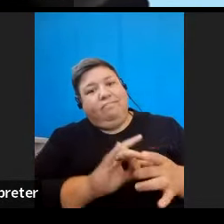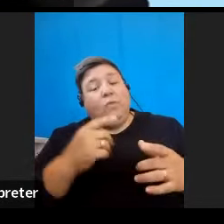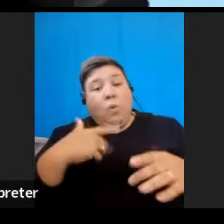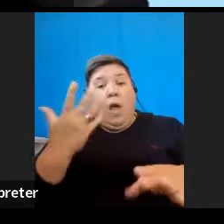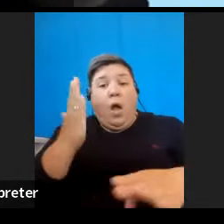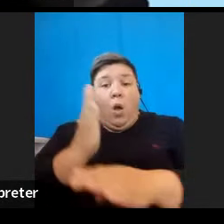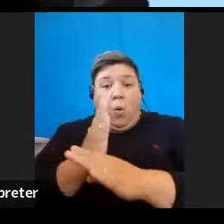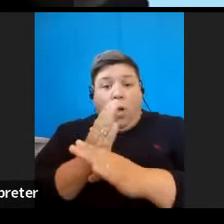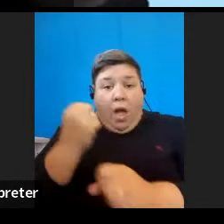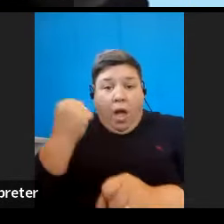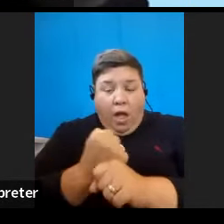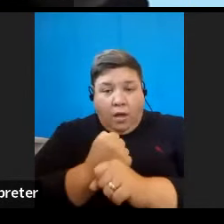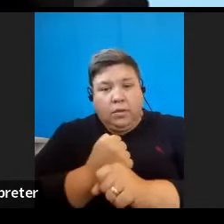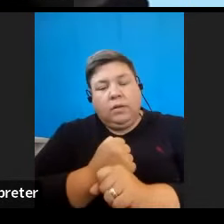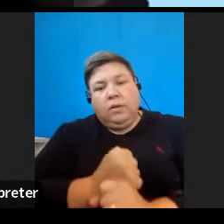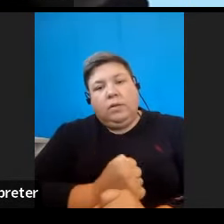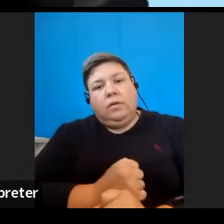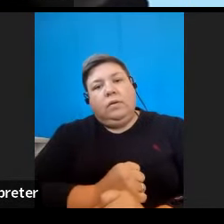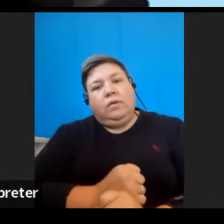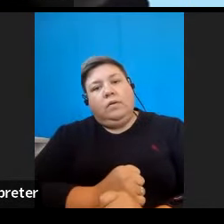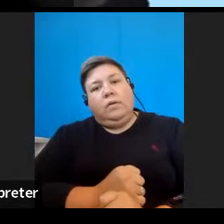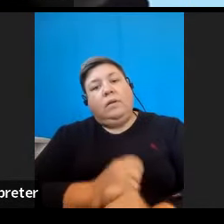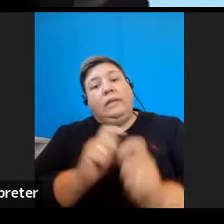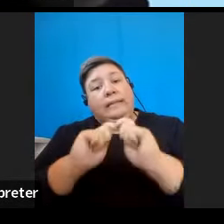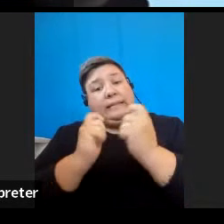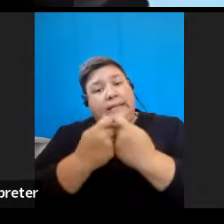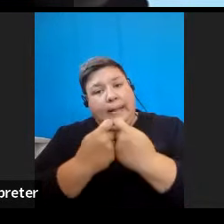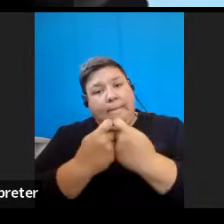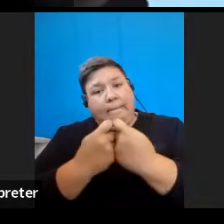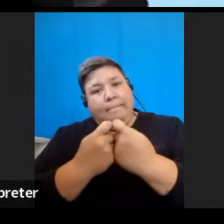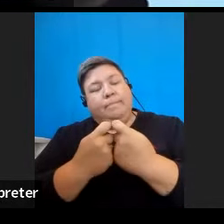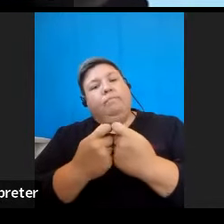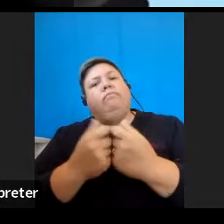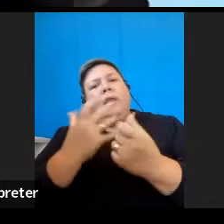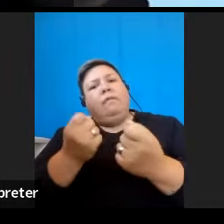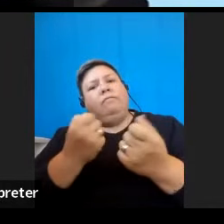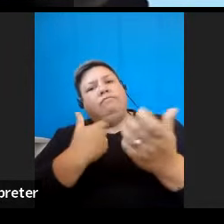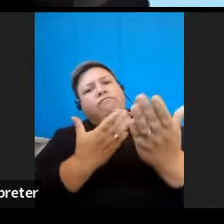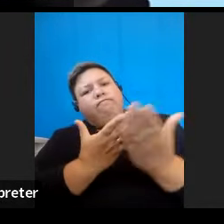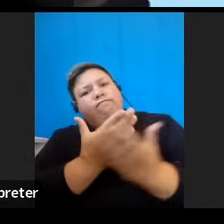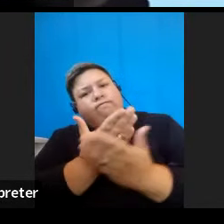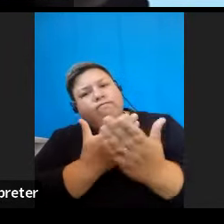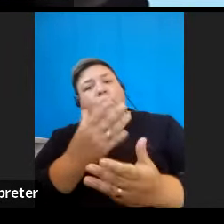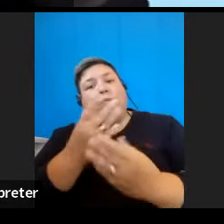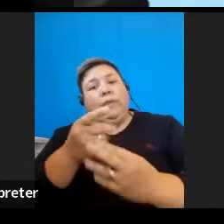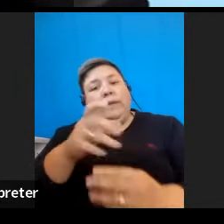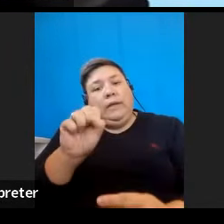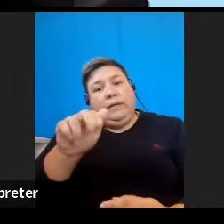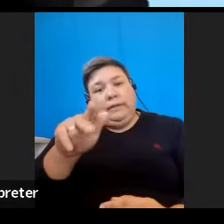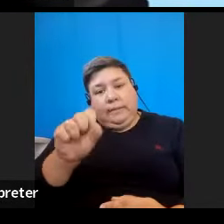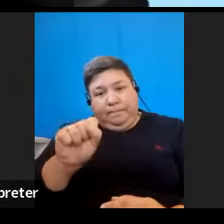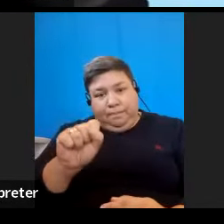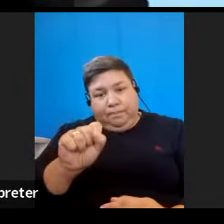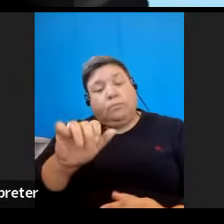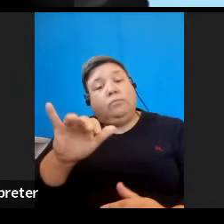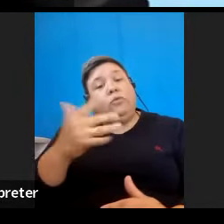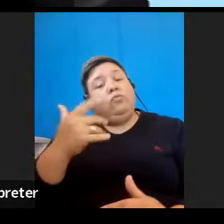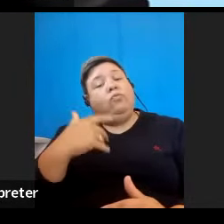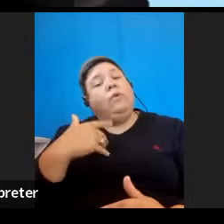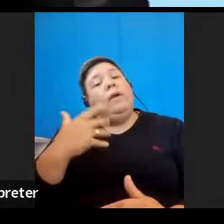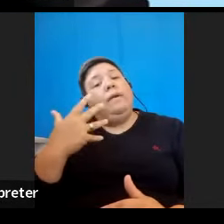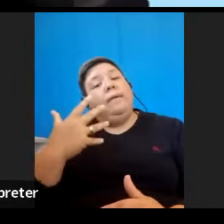hard with the team that is engaging the SEPs, so that we sign